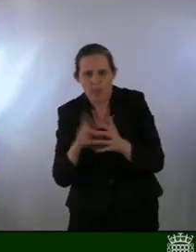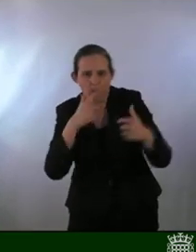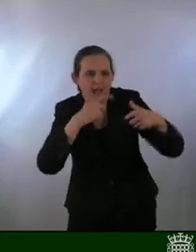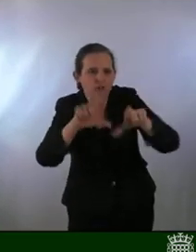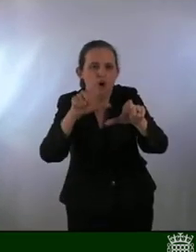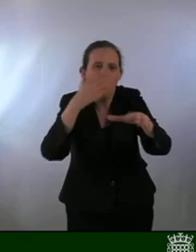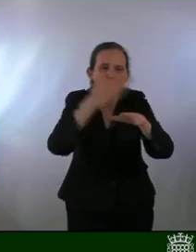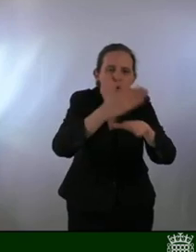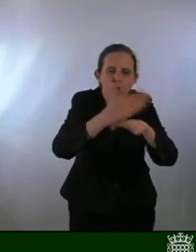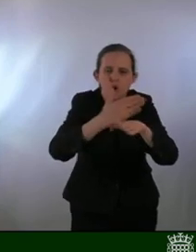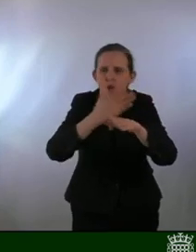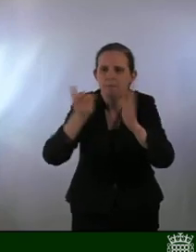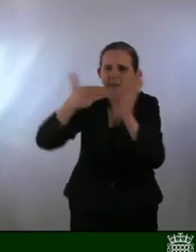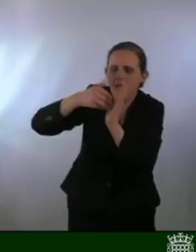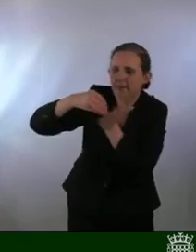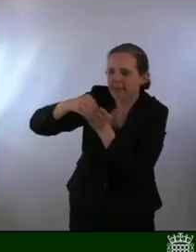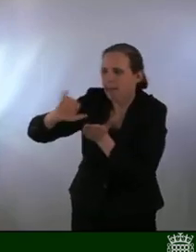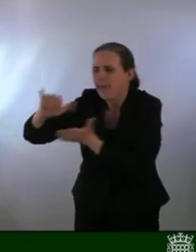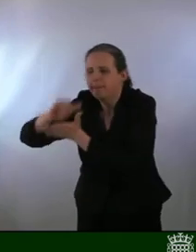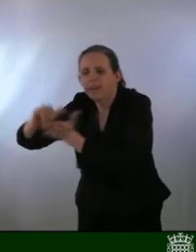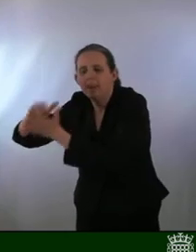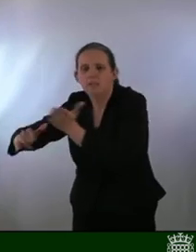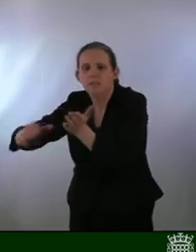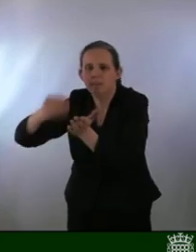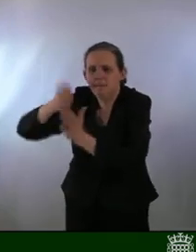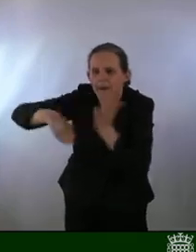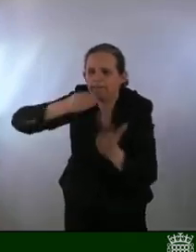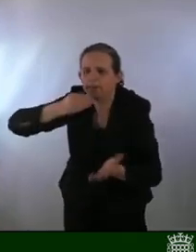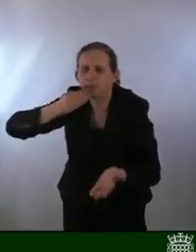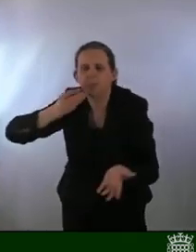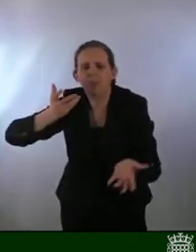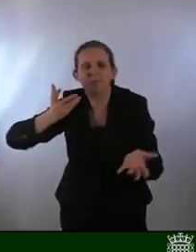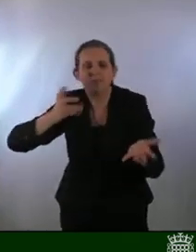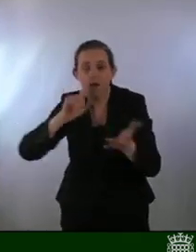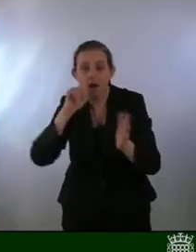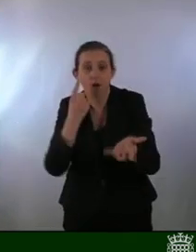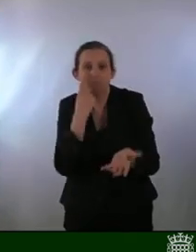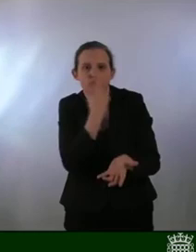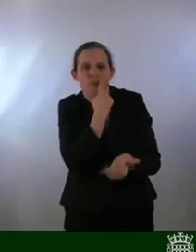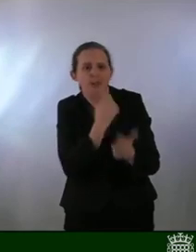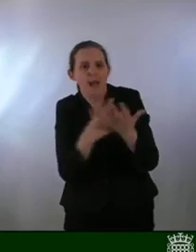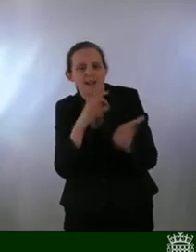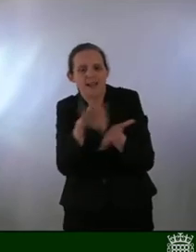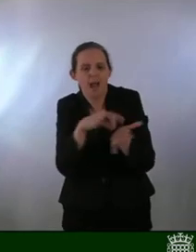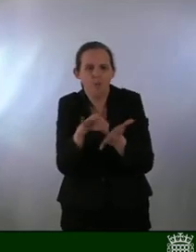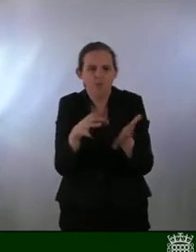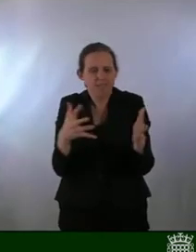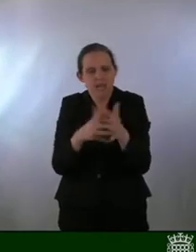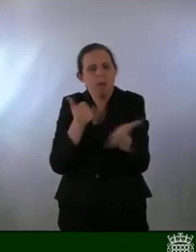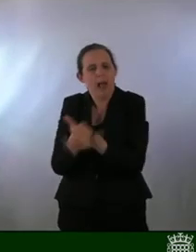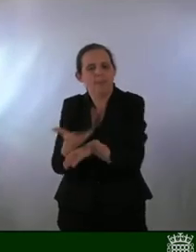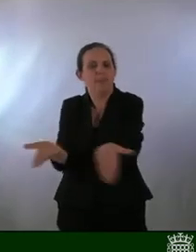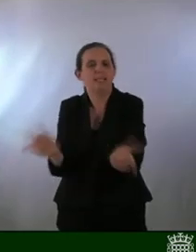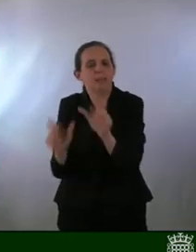help care staff who are not eligible for statutory sick pay and who cannot prove their eligibility? Yes, this is an issue that I discussed